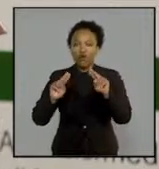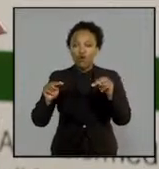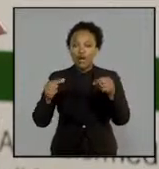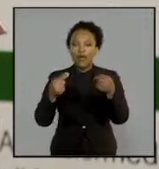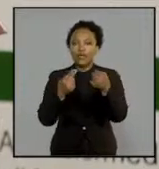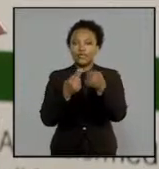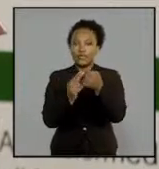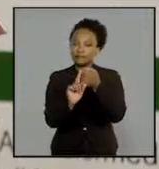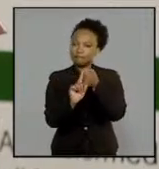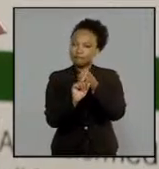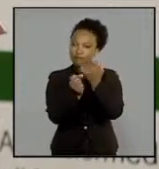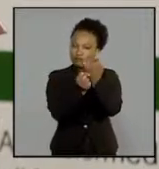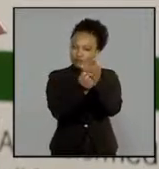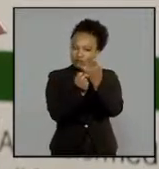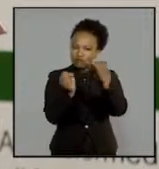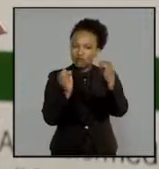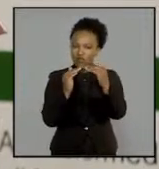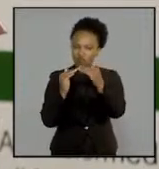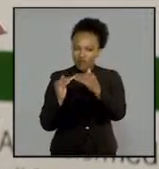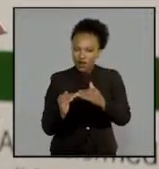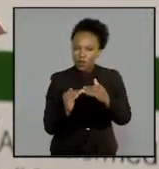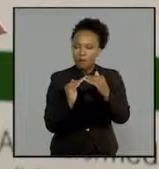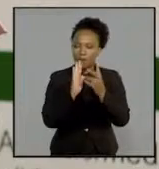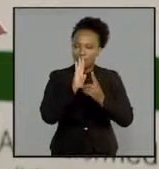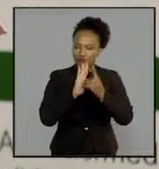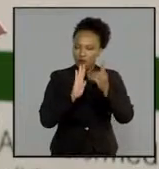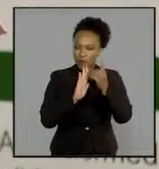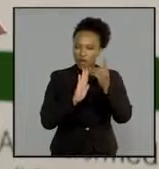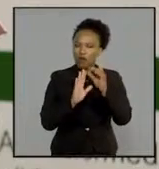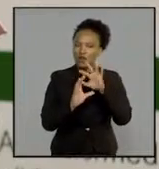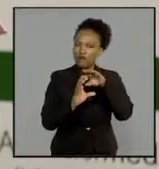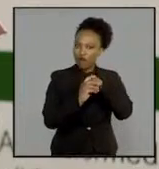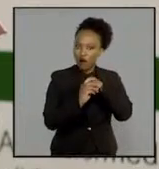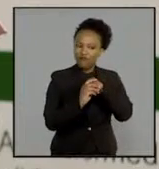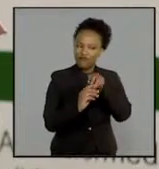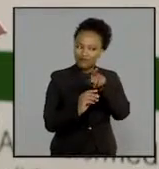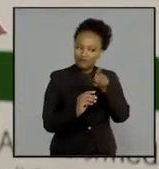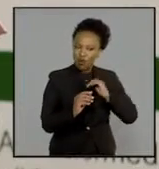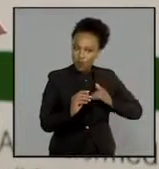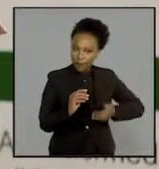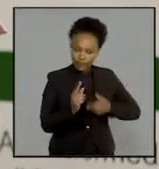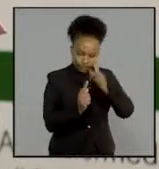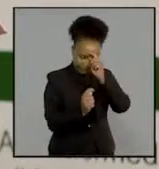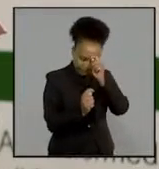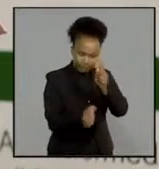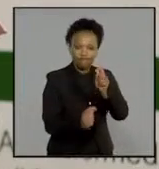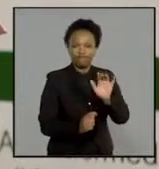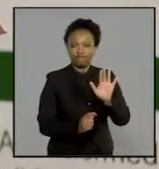contributions for our nation's freedom, democracy,